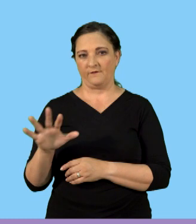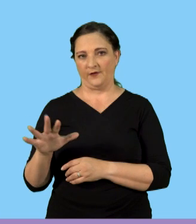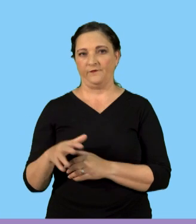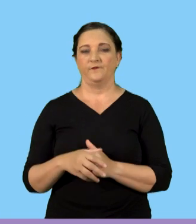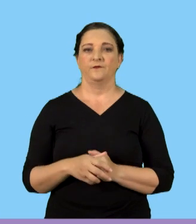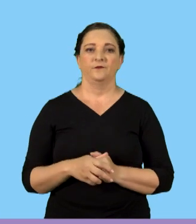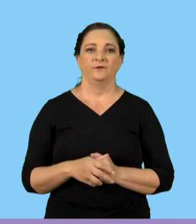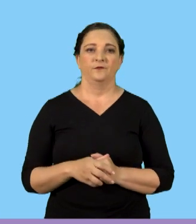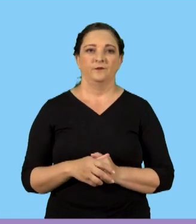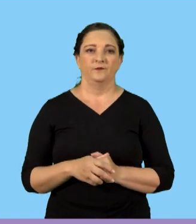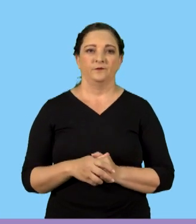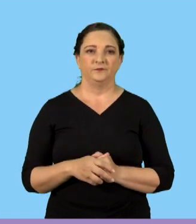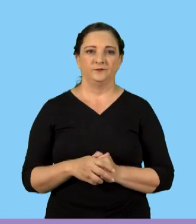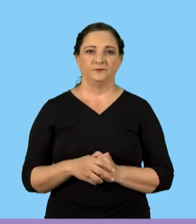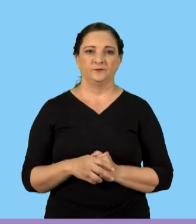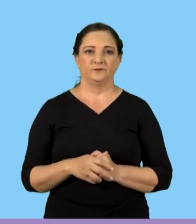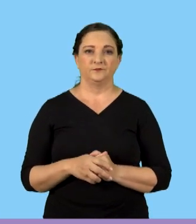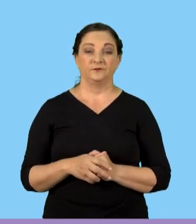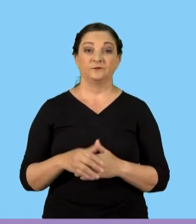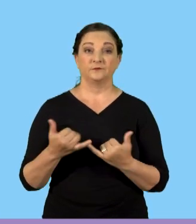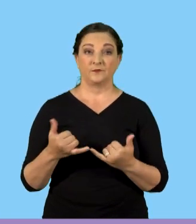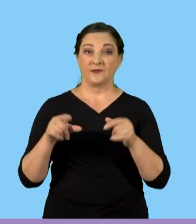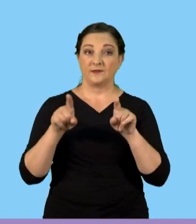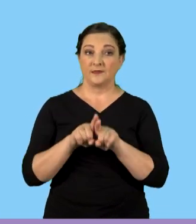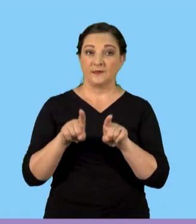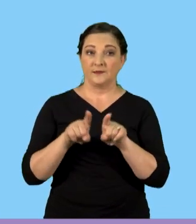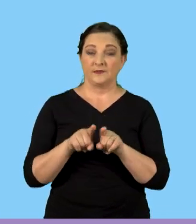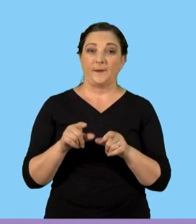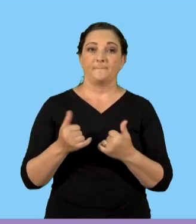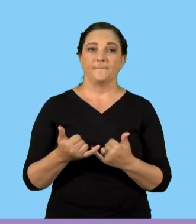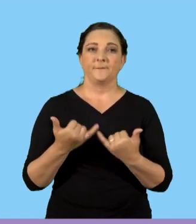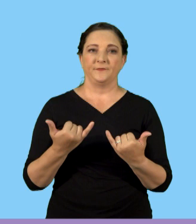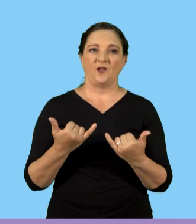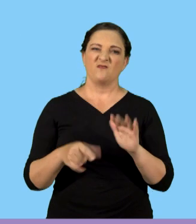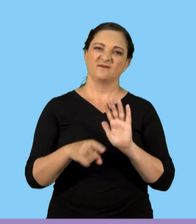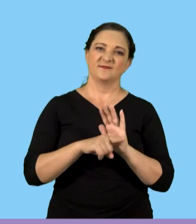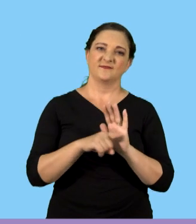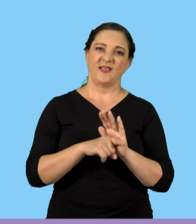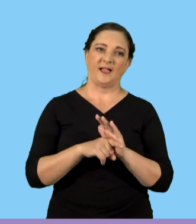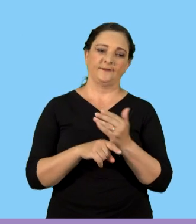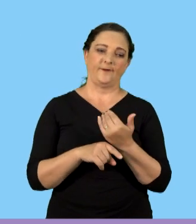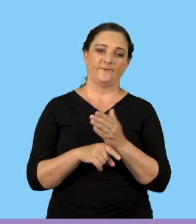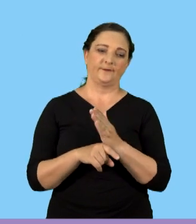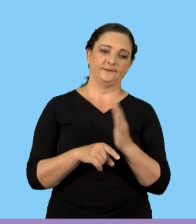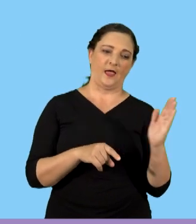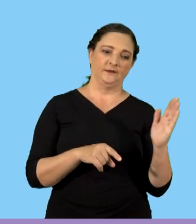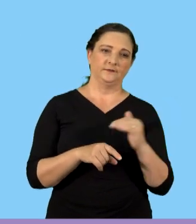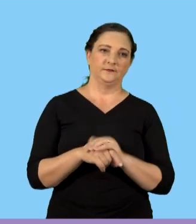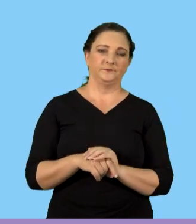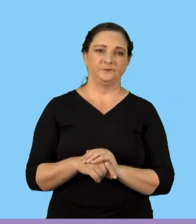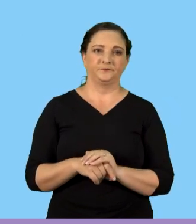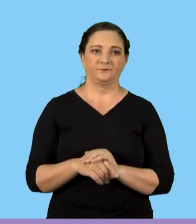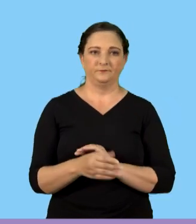4, and 5. And the same thing on the negative side of